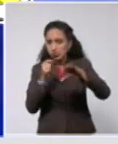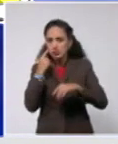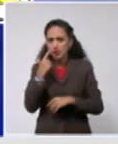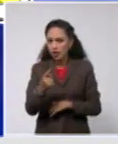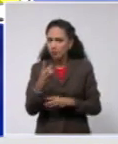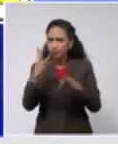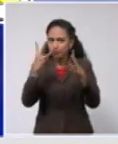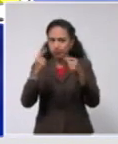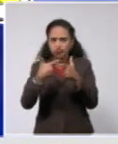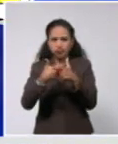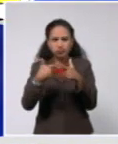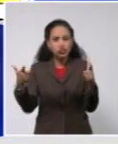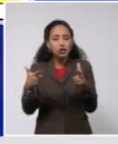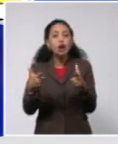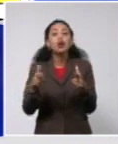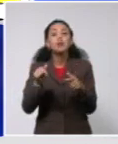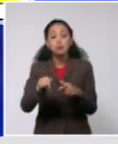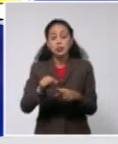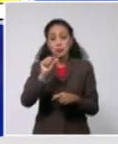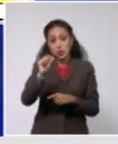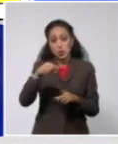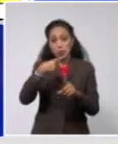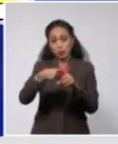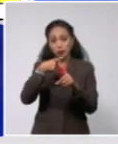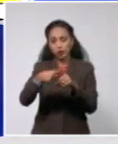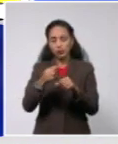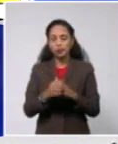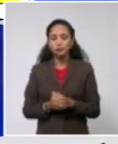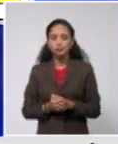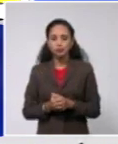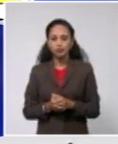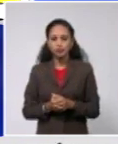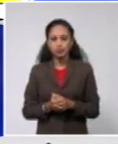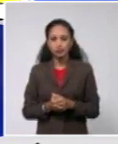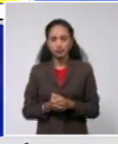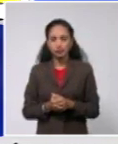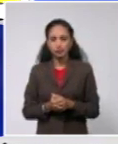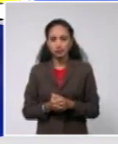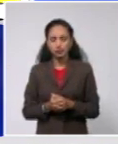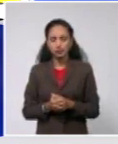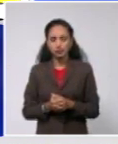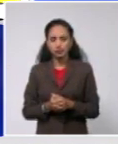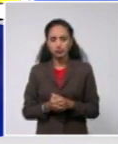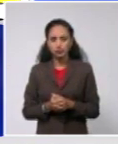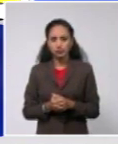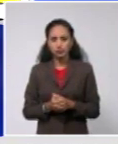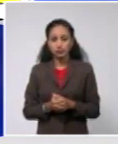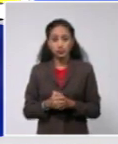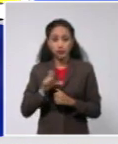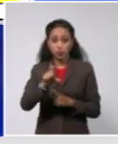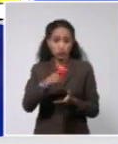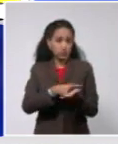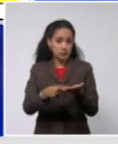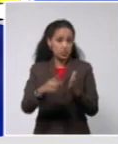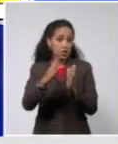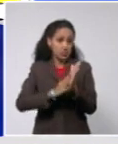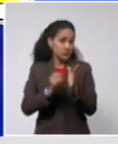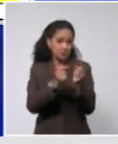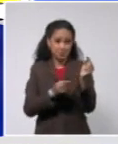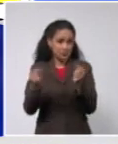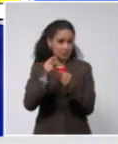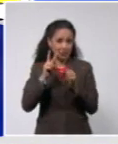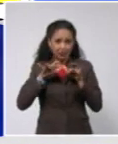From the Americas, after the United States and Brazil, comes Colombia,